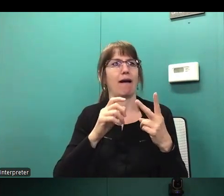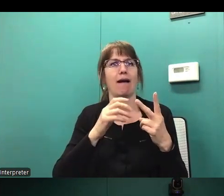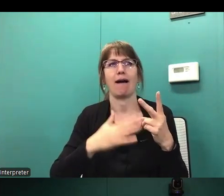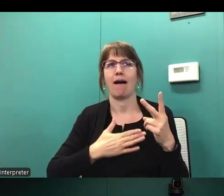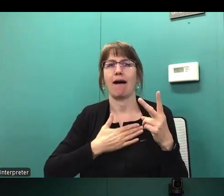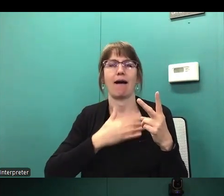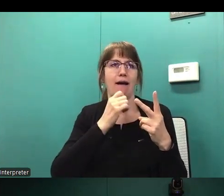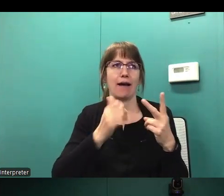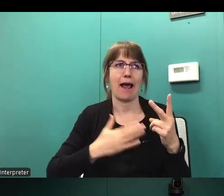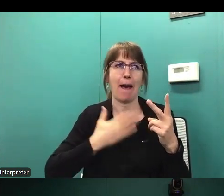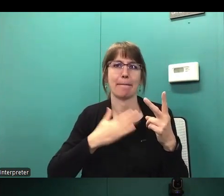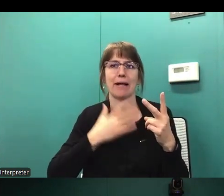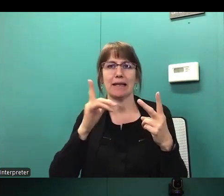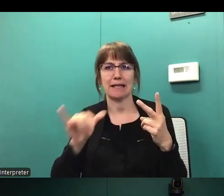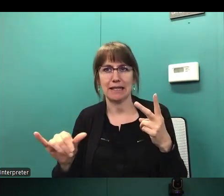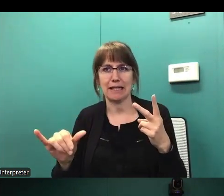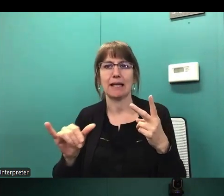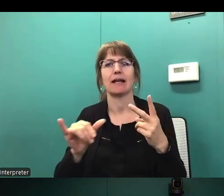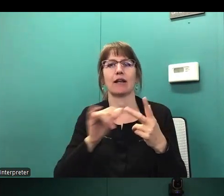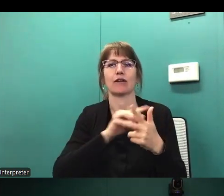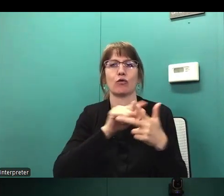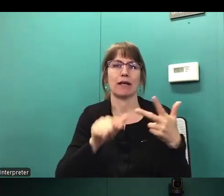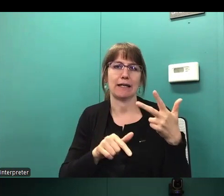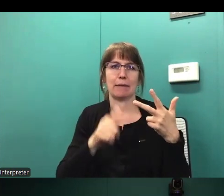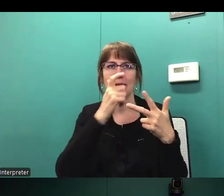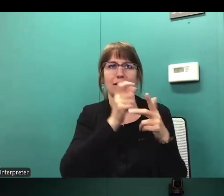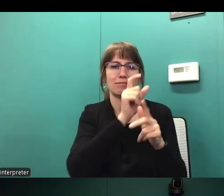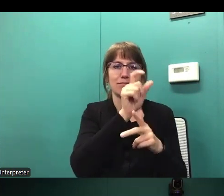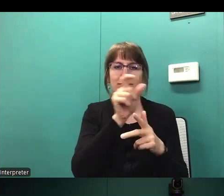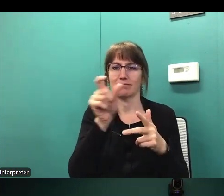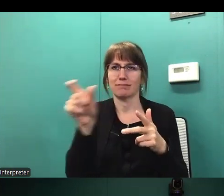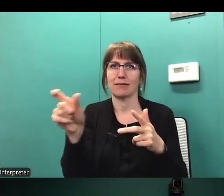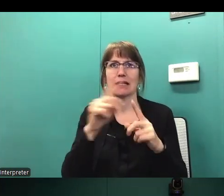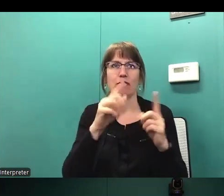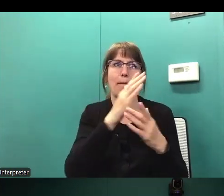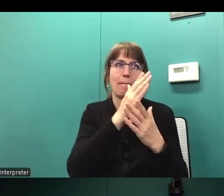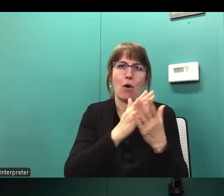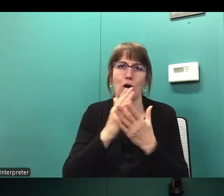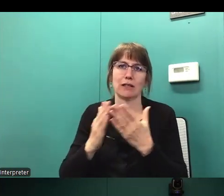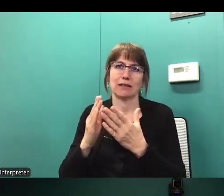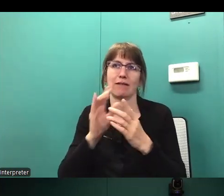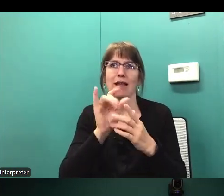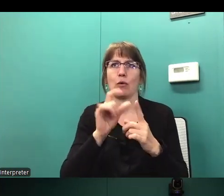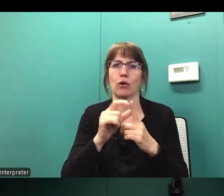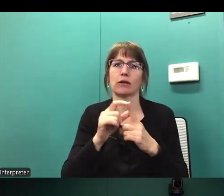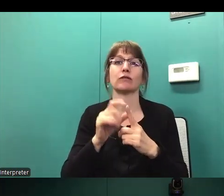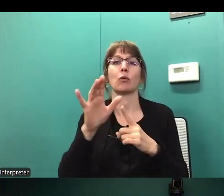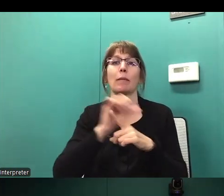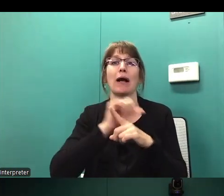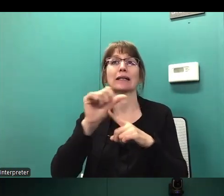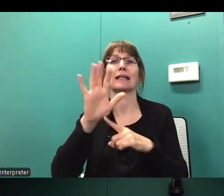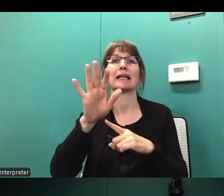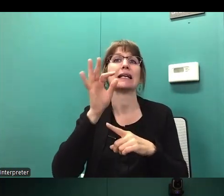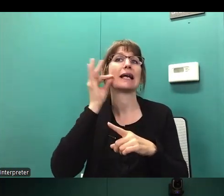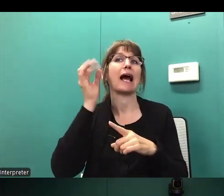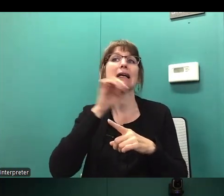becomes 3, because you have all the different parts of language, the morphemes added. Okay, so let's just practice real quick. The cat